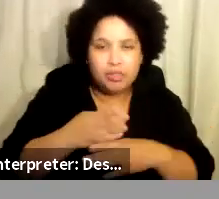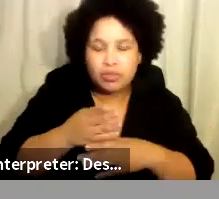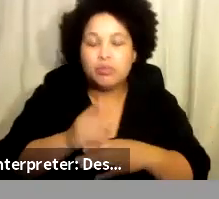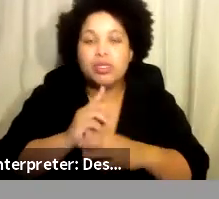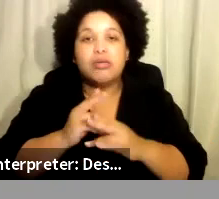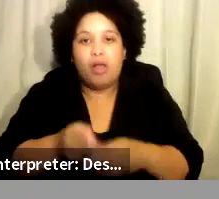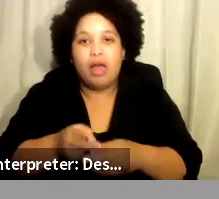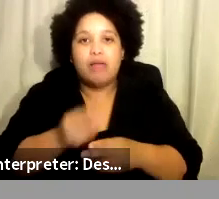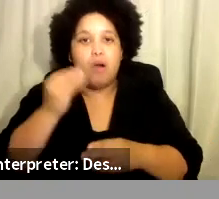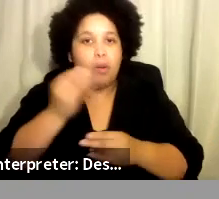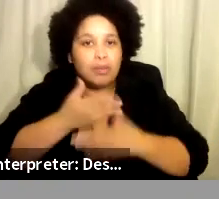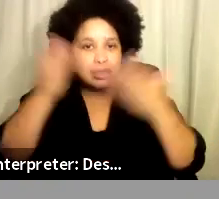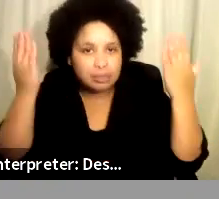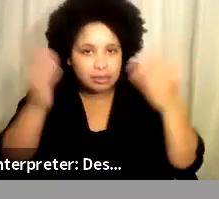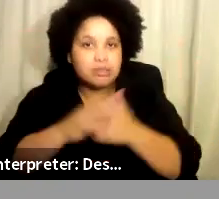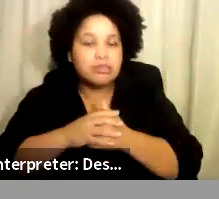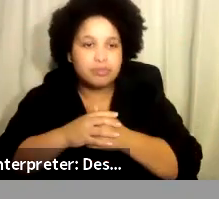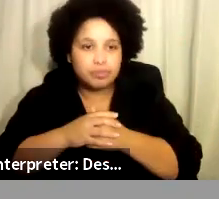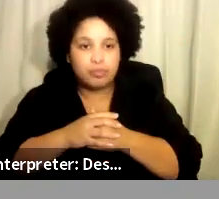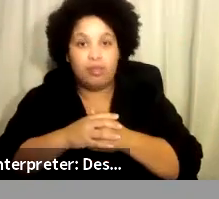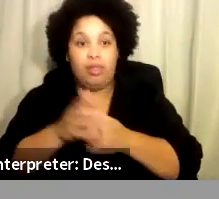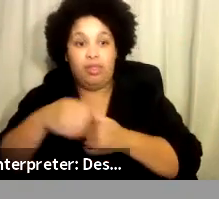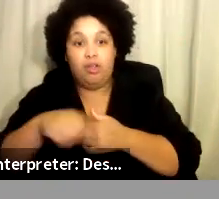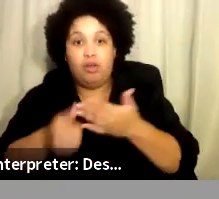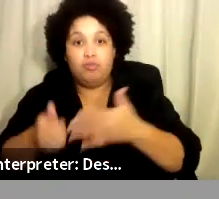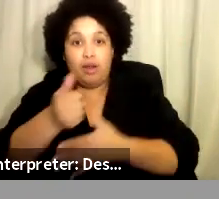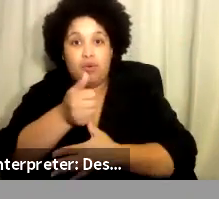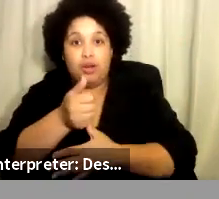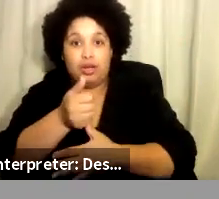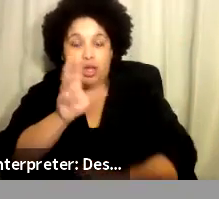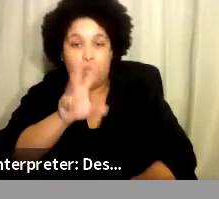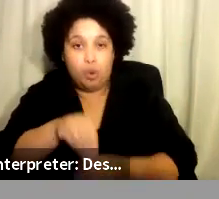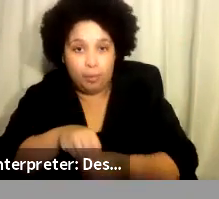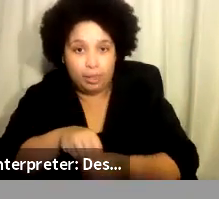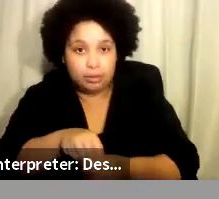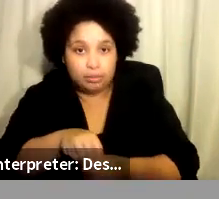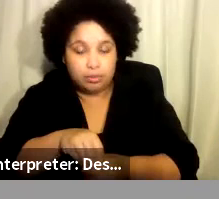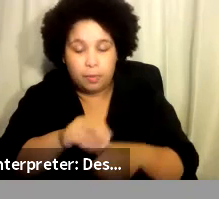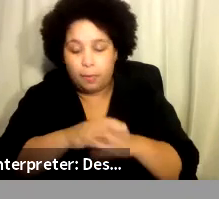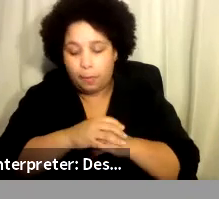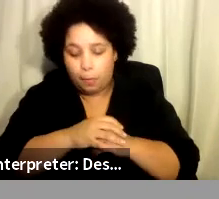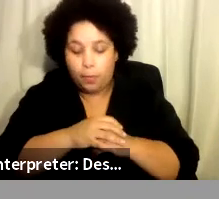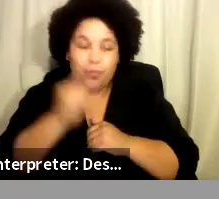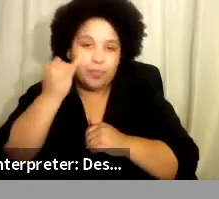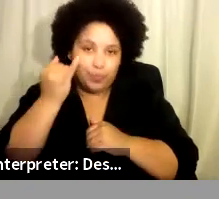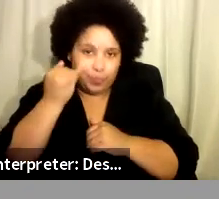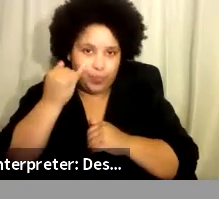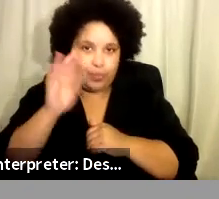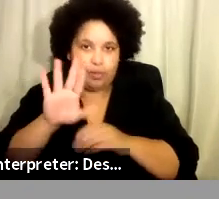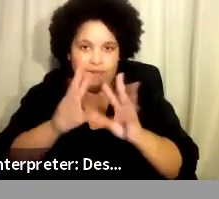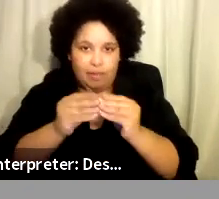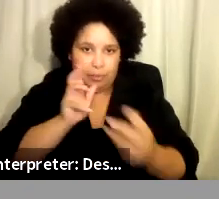And so that those kiddos and those families are considered priority enrollment if that's the status that your family